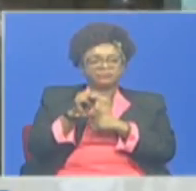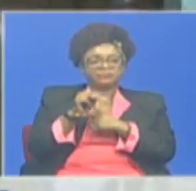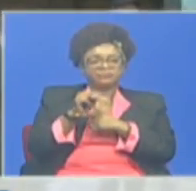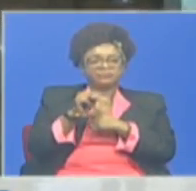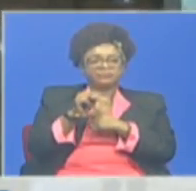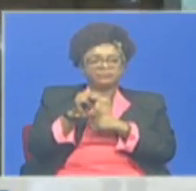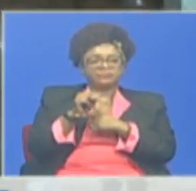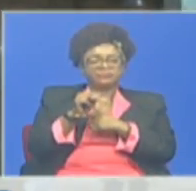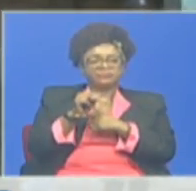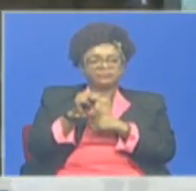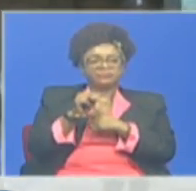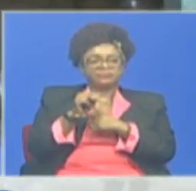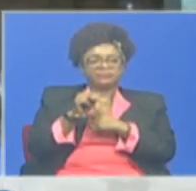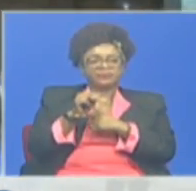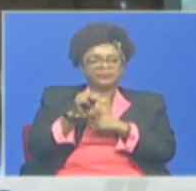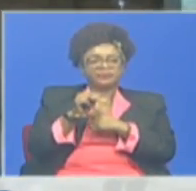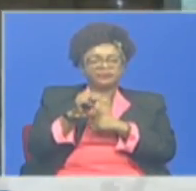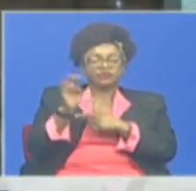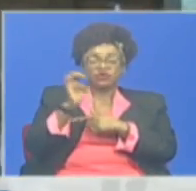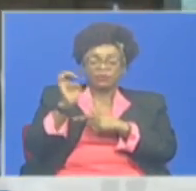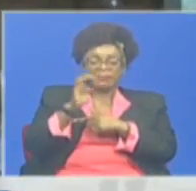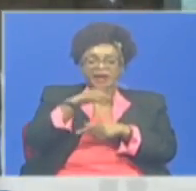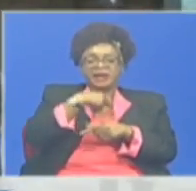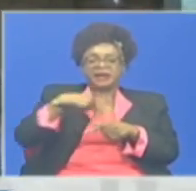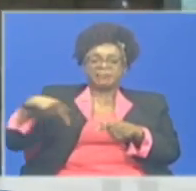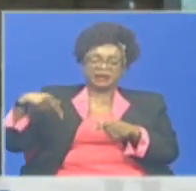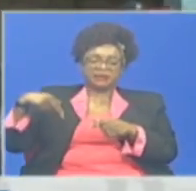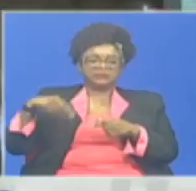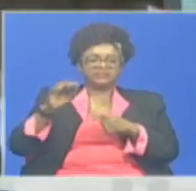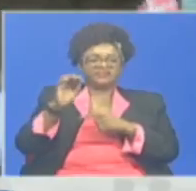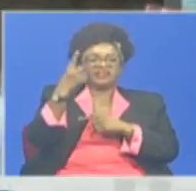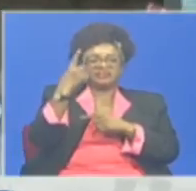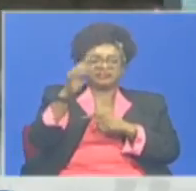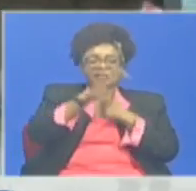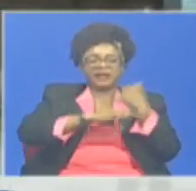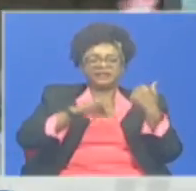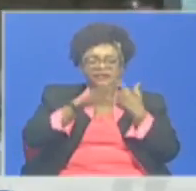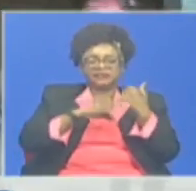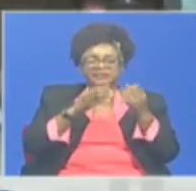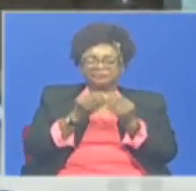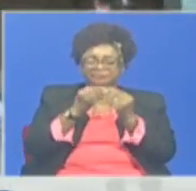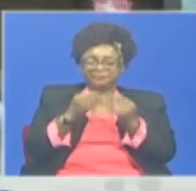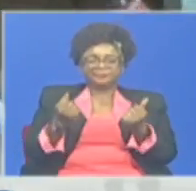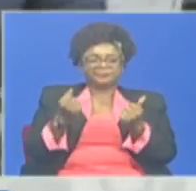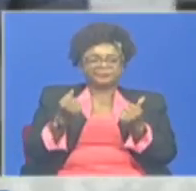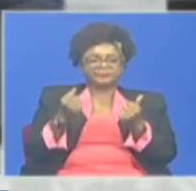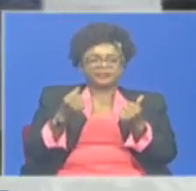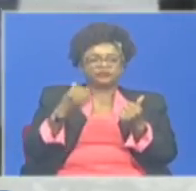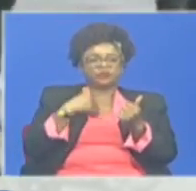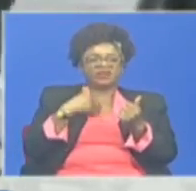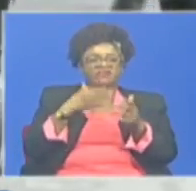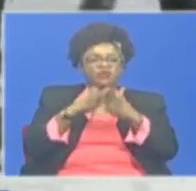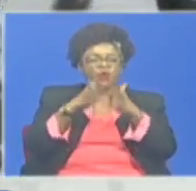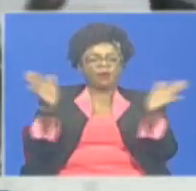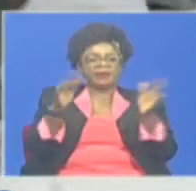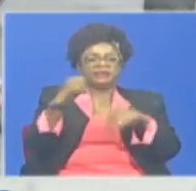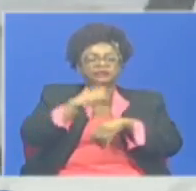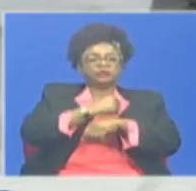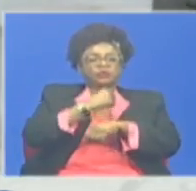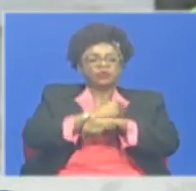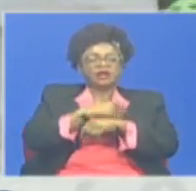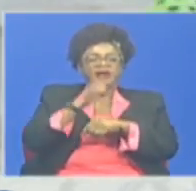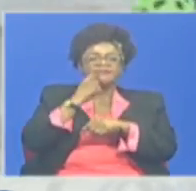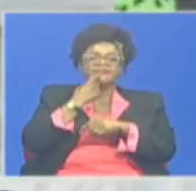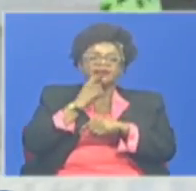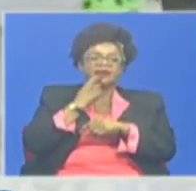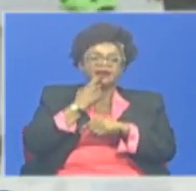In Europe, Denmark became the first country on the badly hit continent to start reopening schools, while Finland lifted